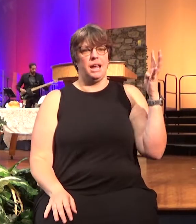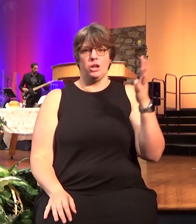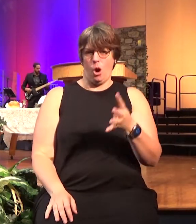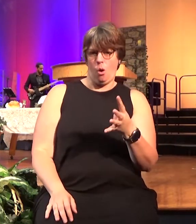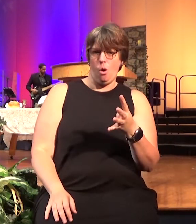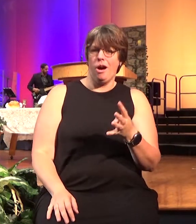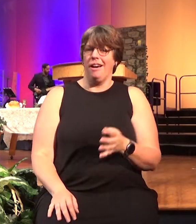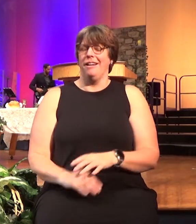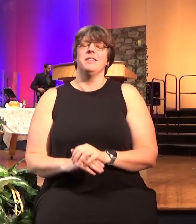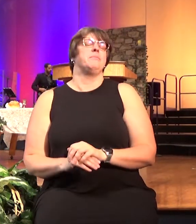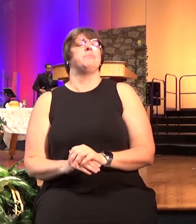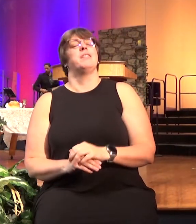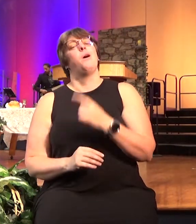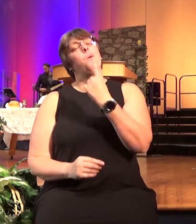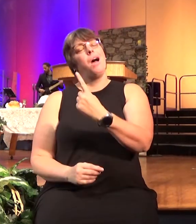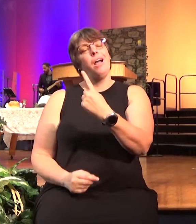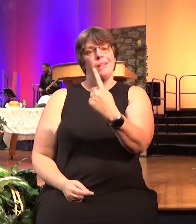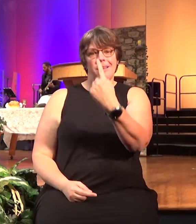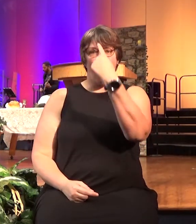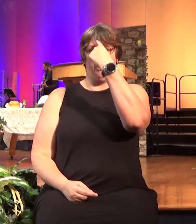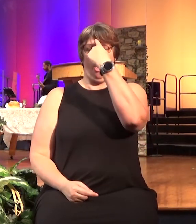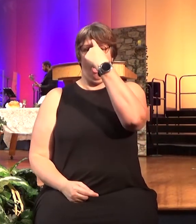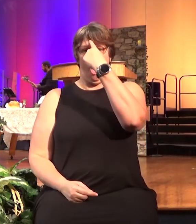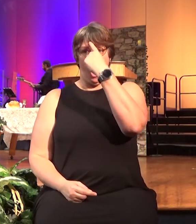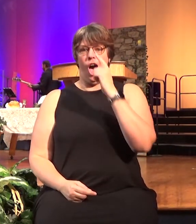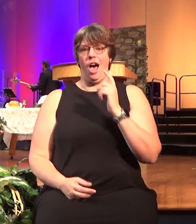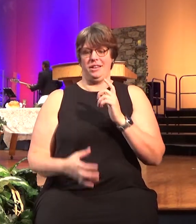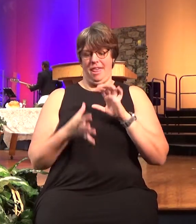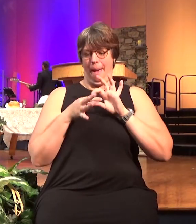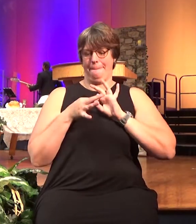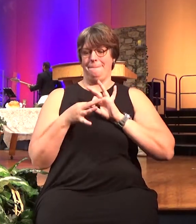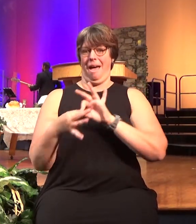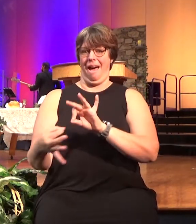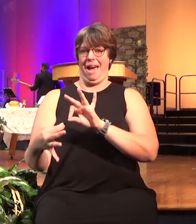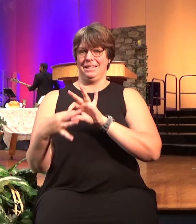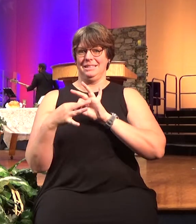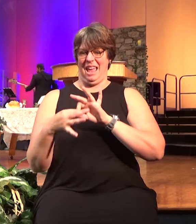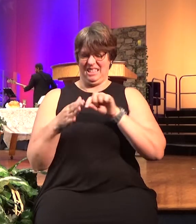through eternity in one